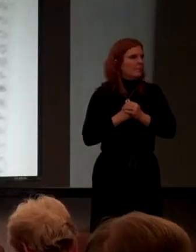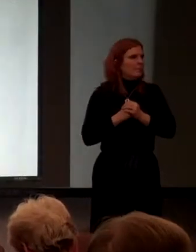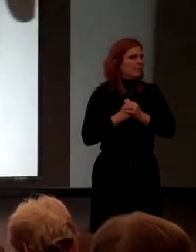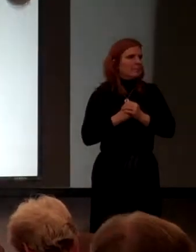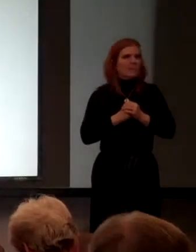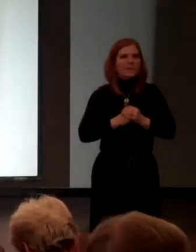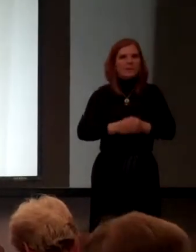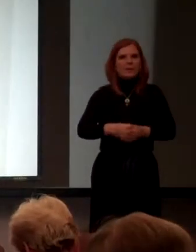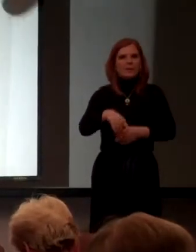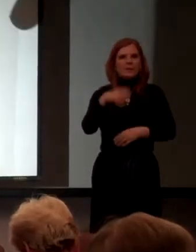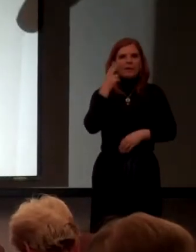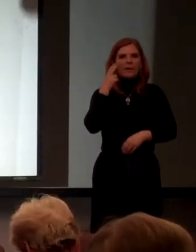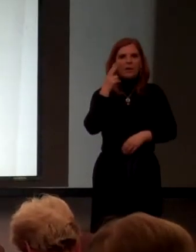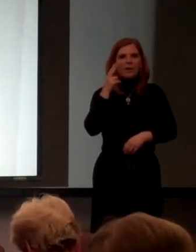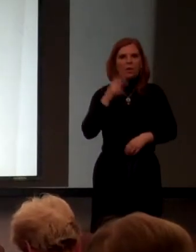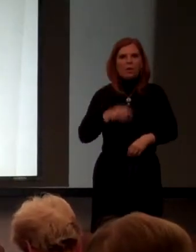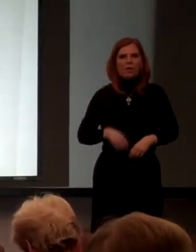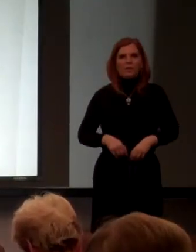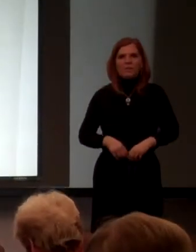Now, look.